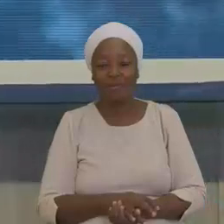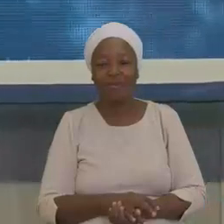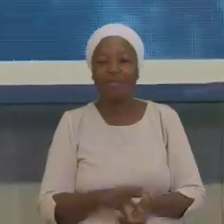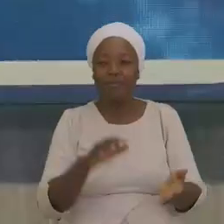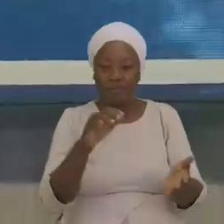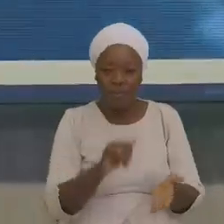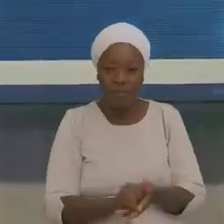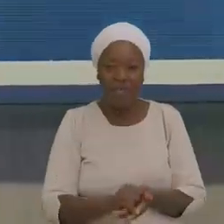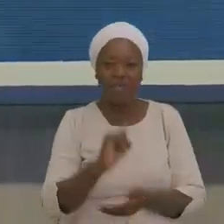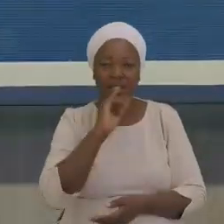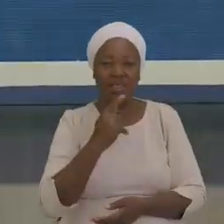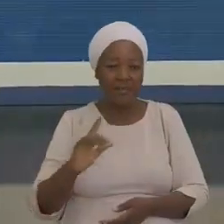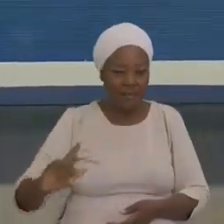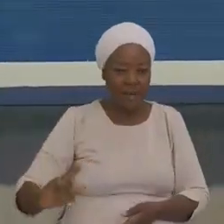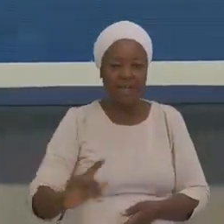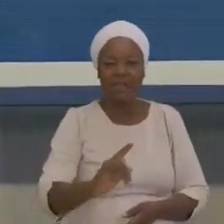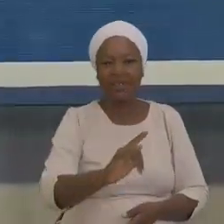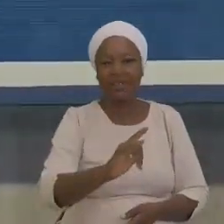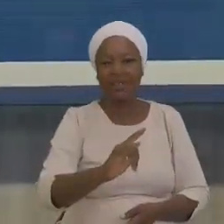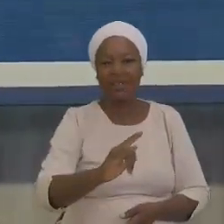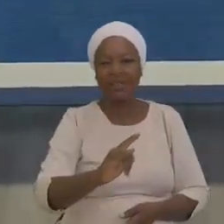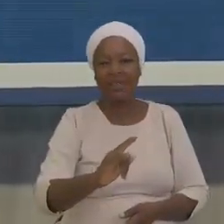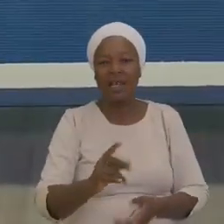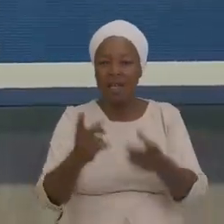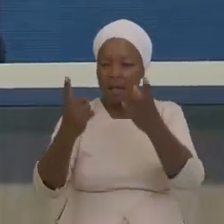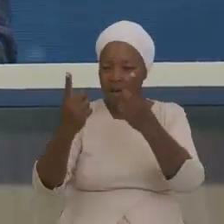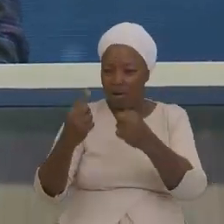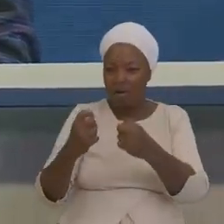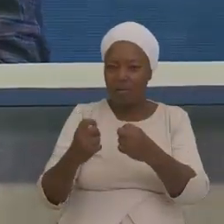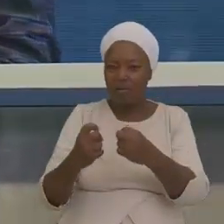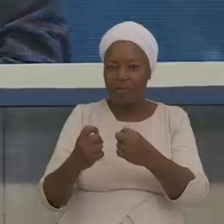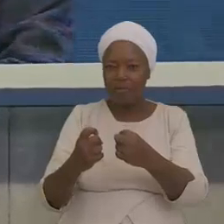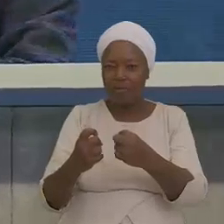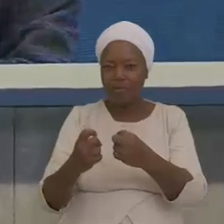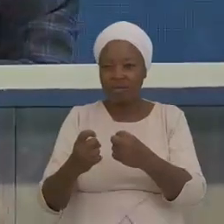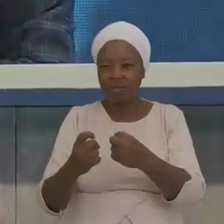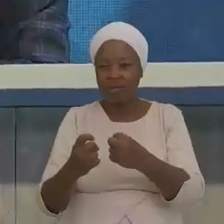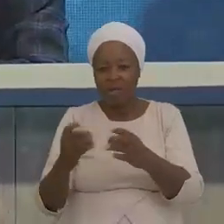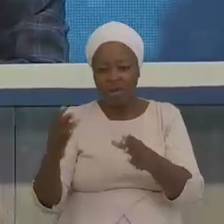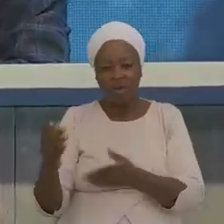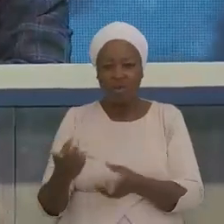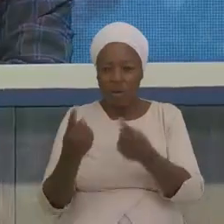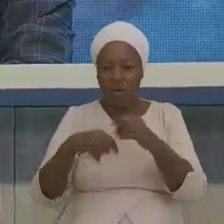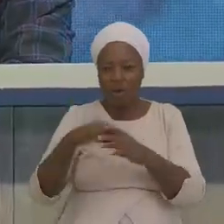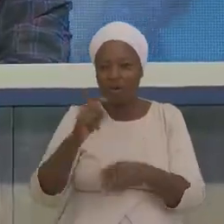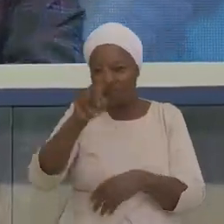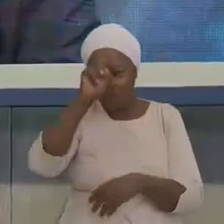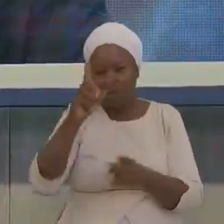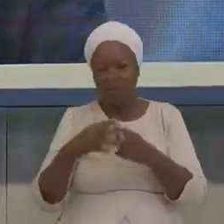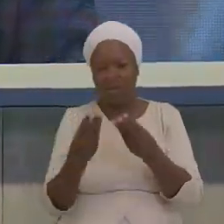That's the flight from Egypt to the land of milk and honey.